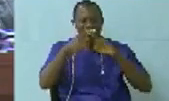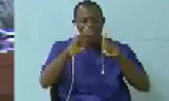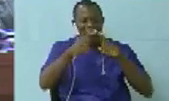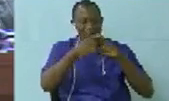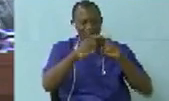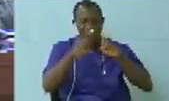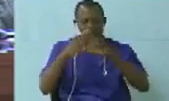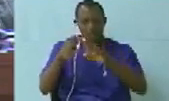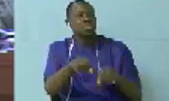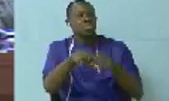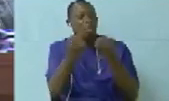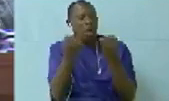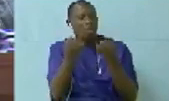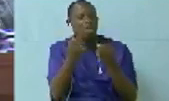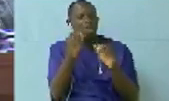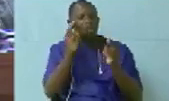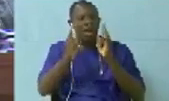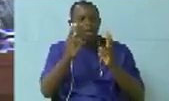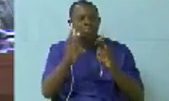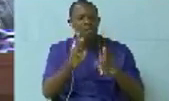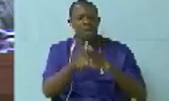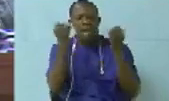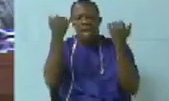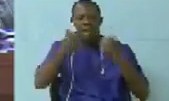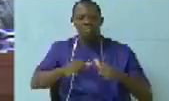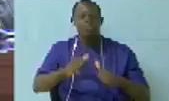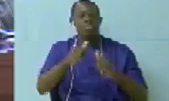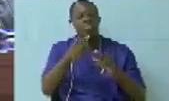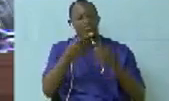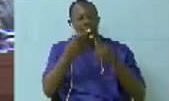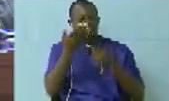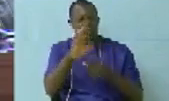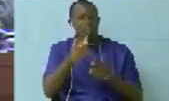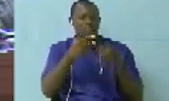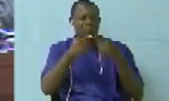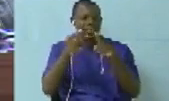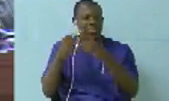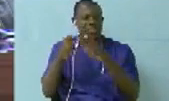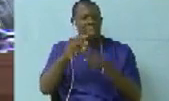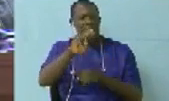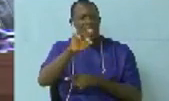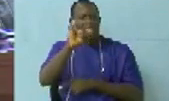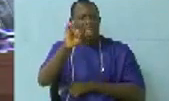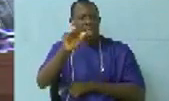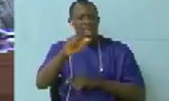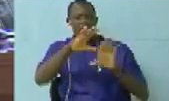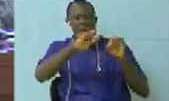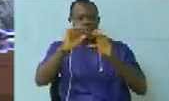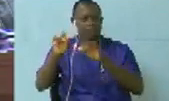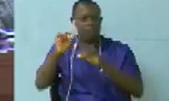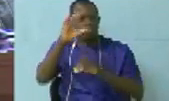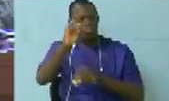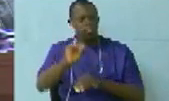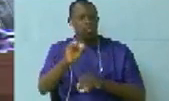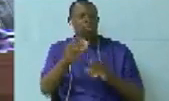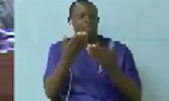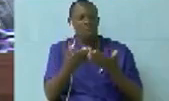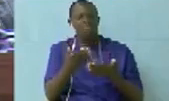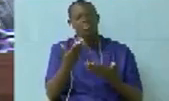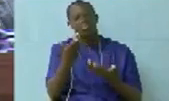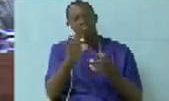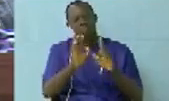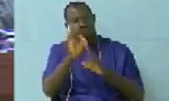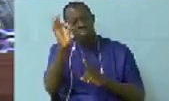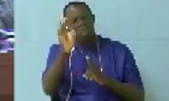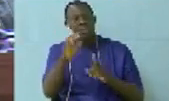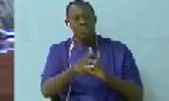revelations that arose from those NIA engagements. In particular,